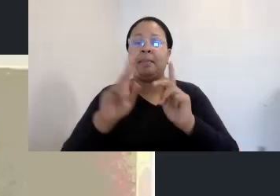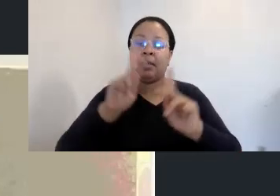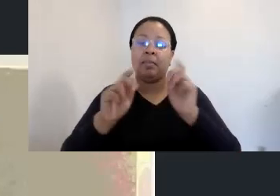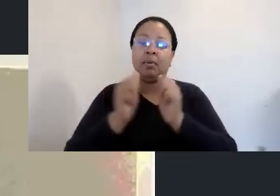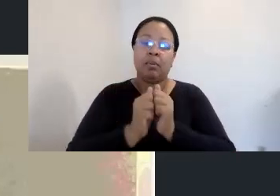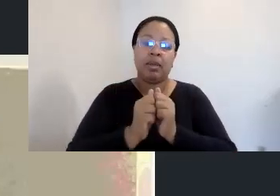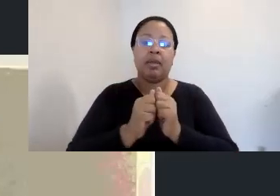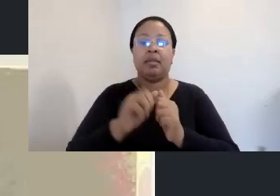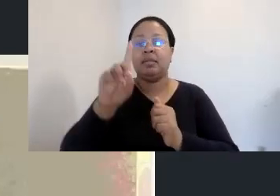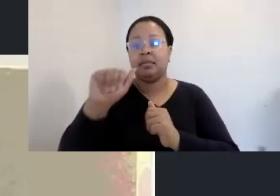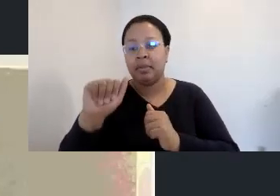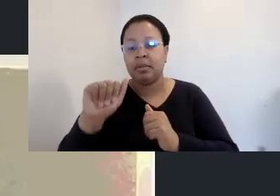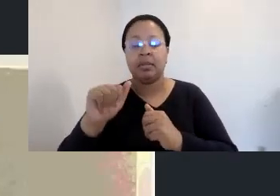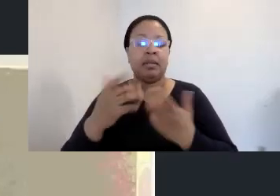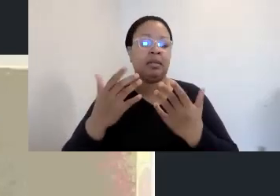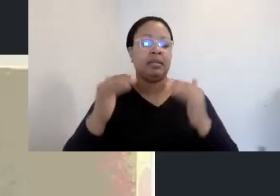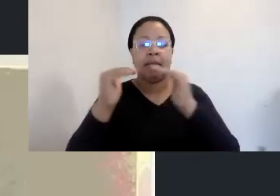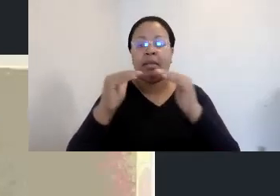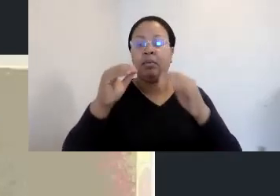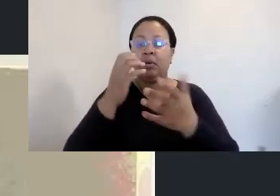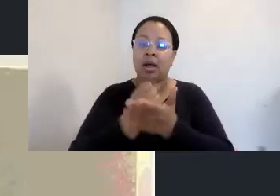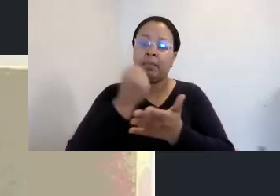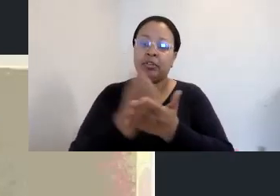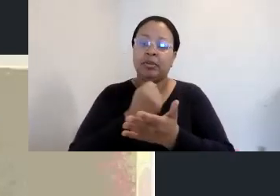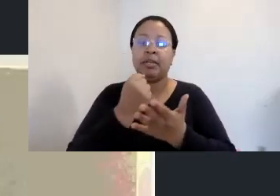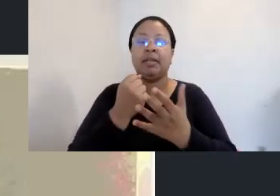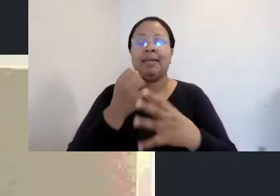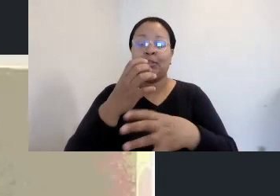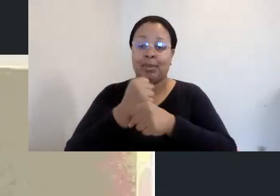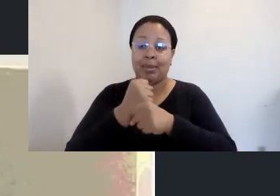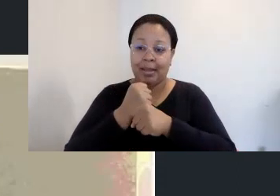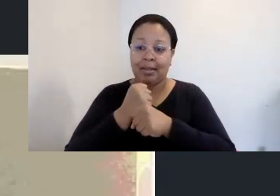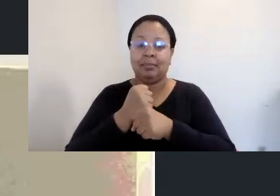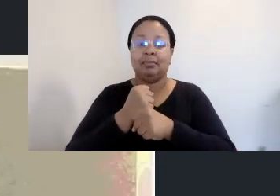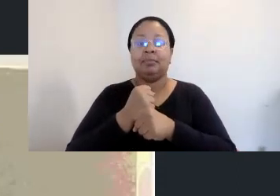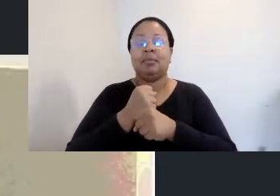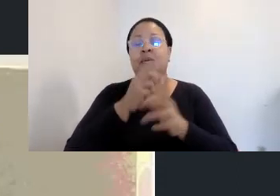an equal opportunity to receive program benefits and services.